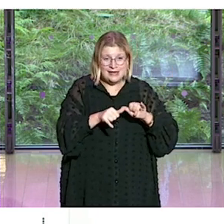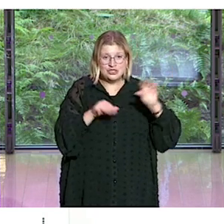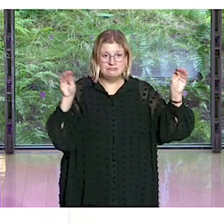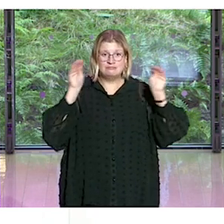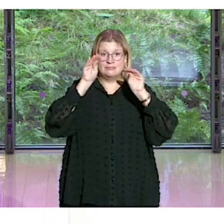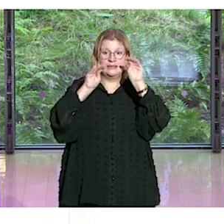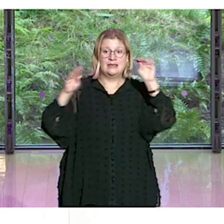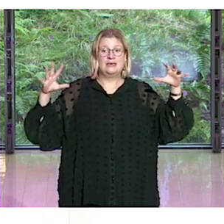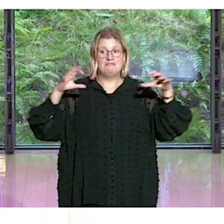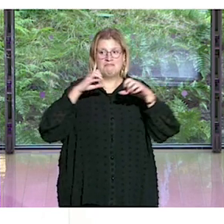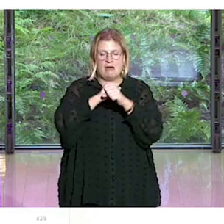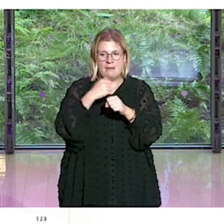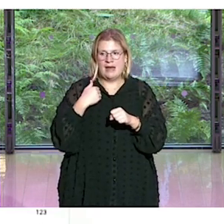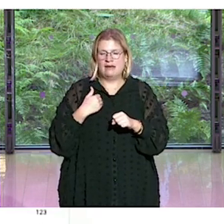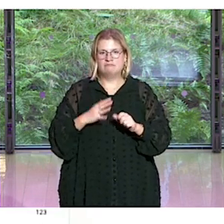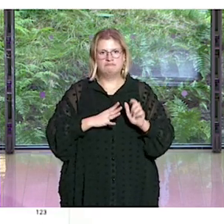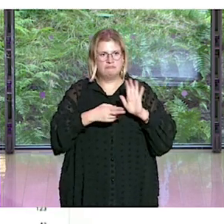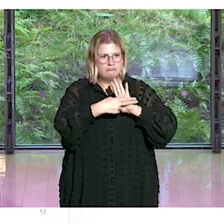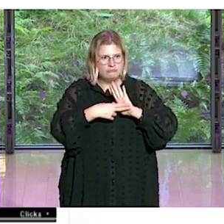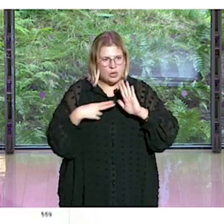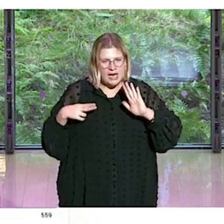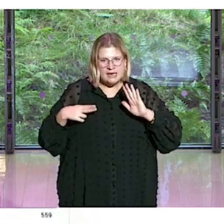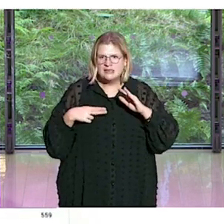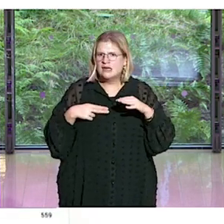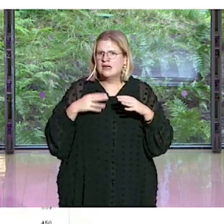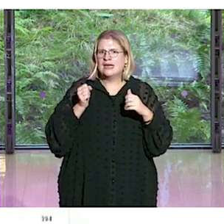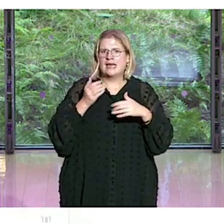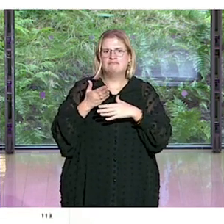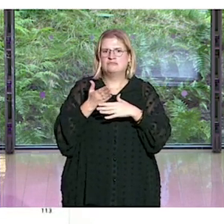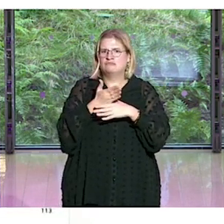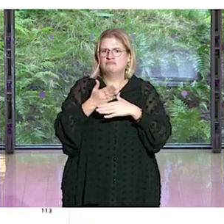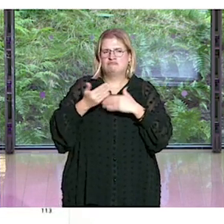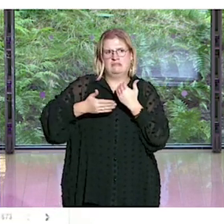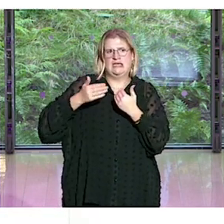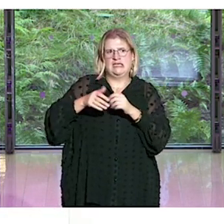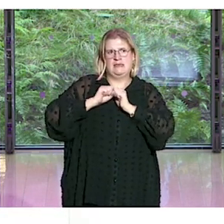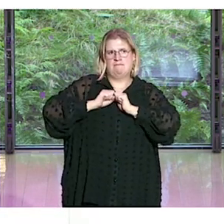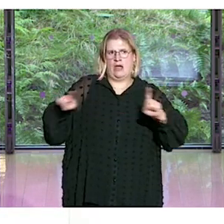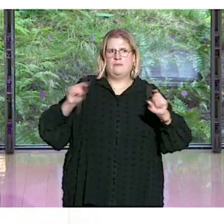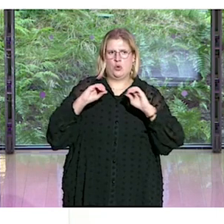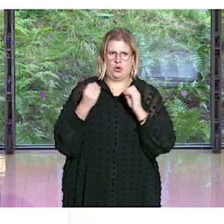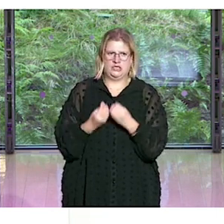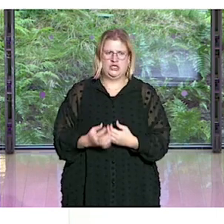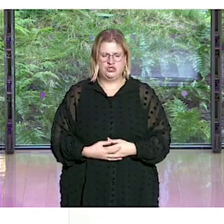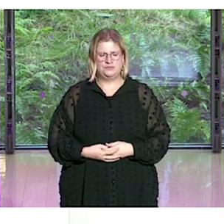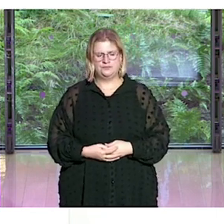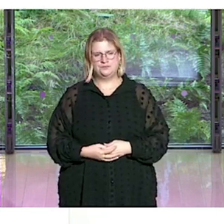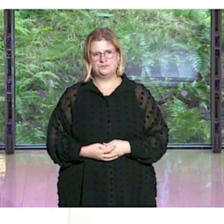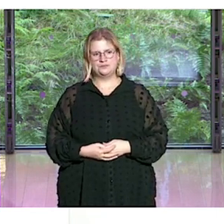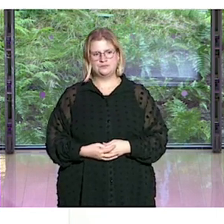it branded, make it easily shareable across the organization.